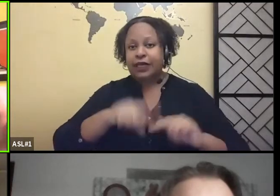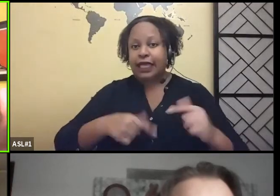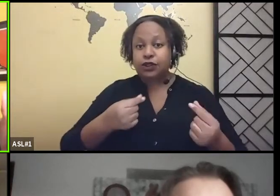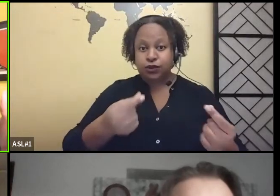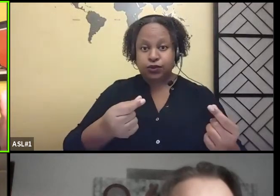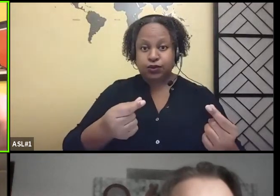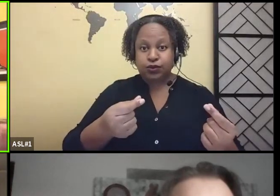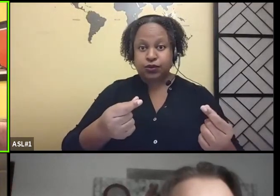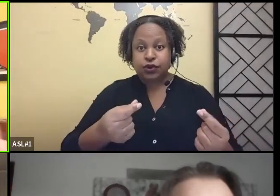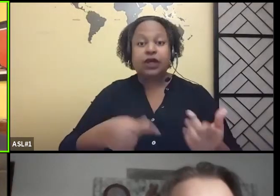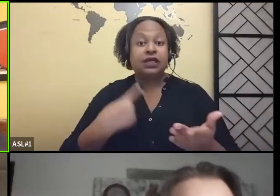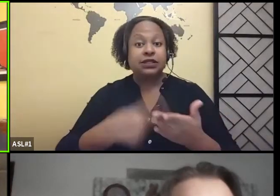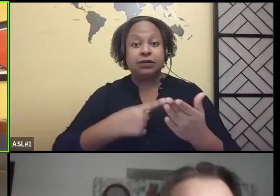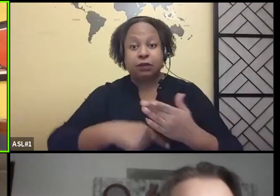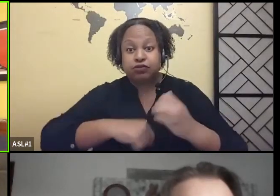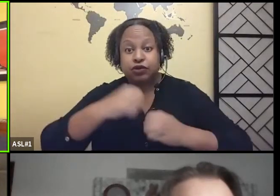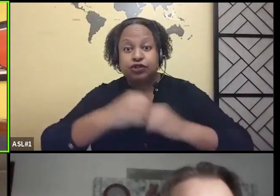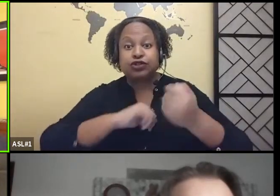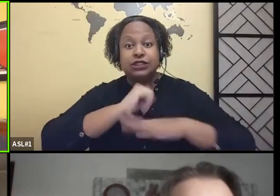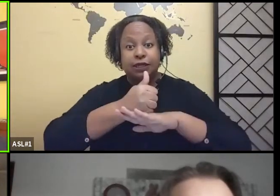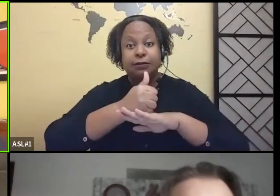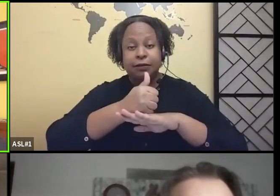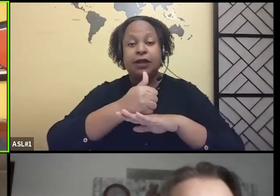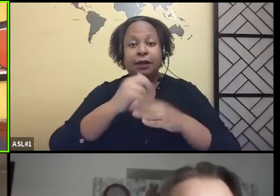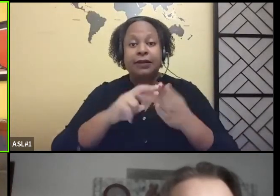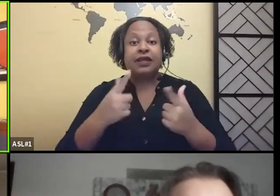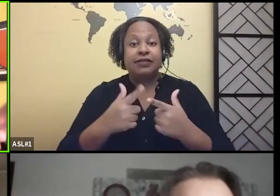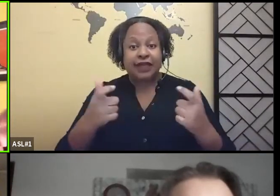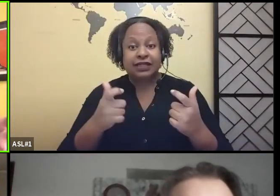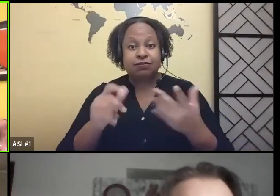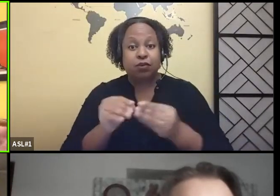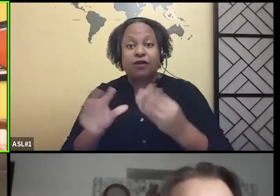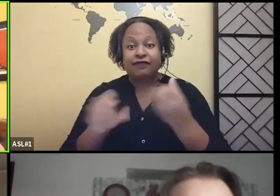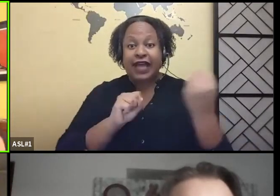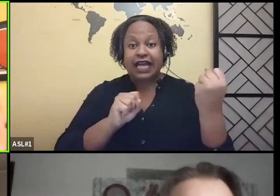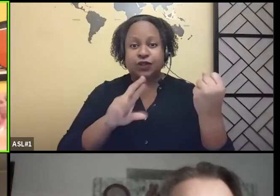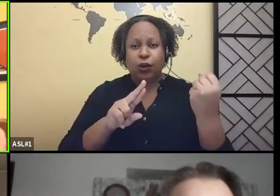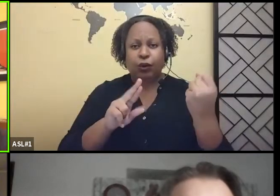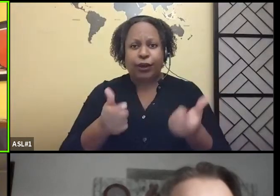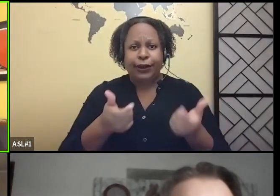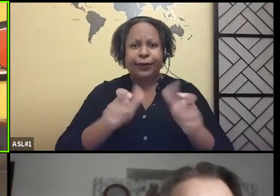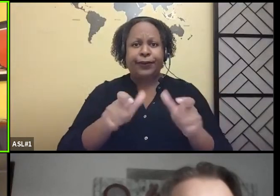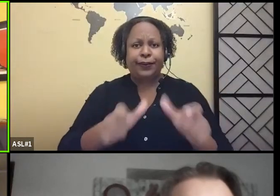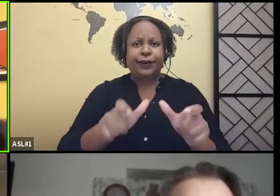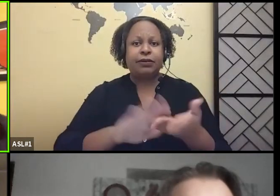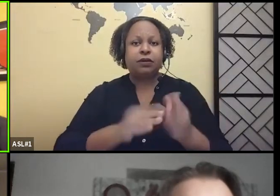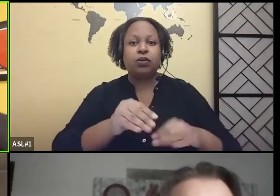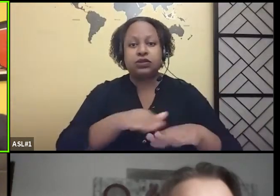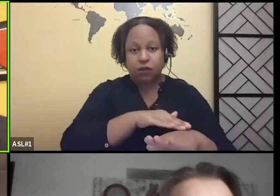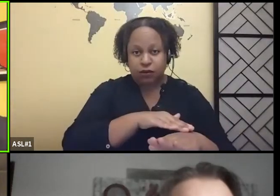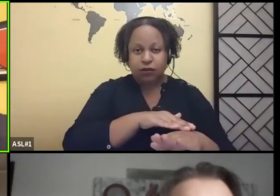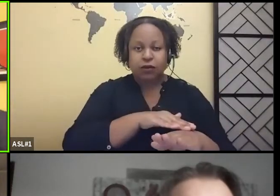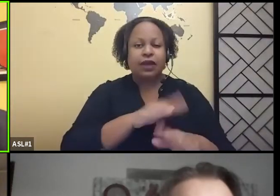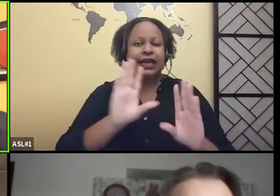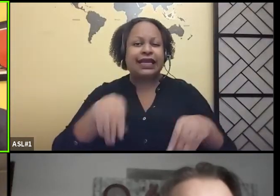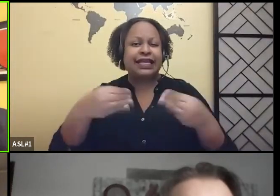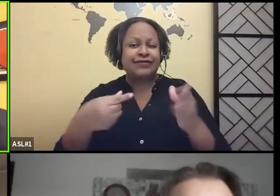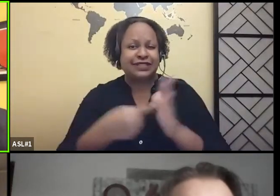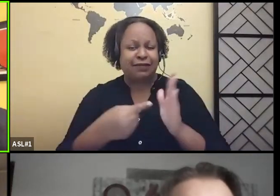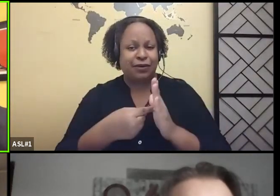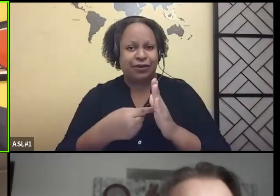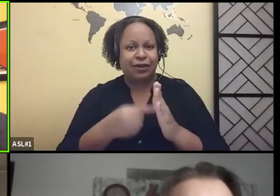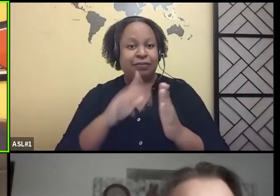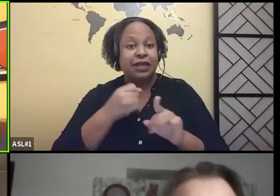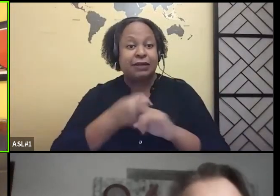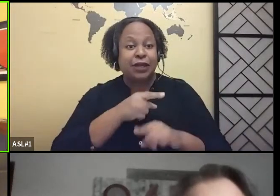some things up and slows other things down. And I'll give an example that might be meaningful for where you're at now,